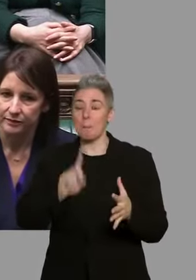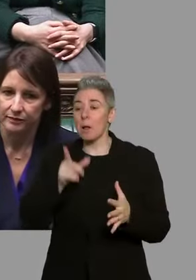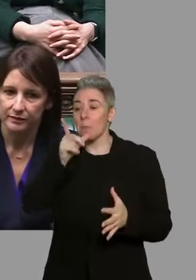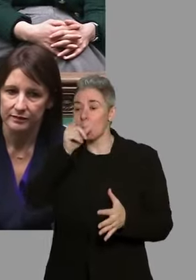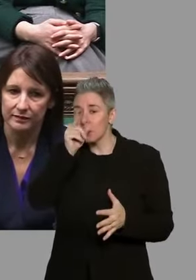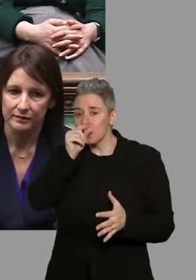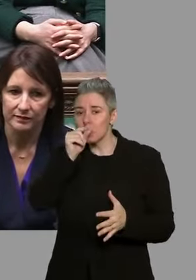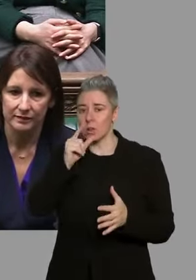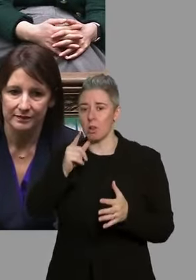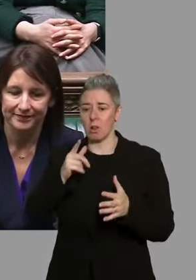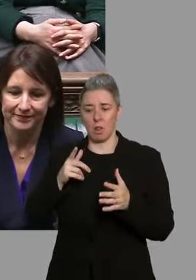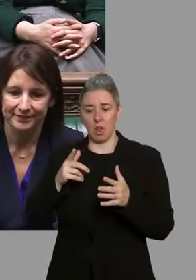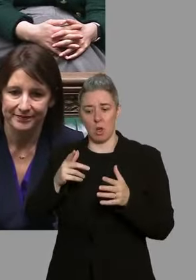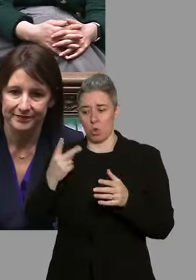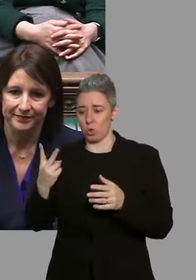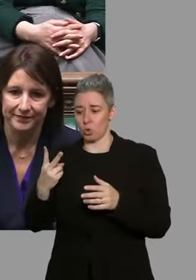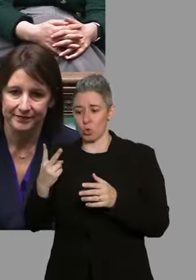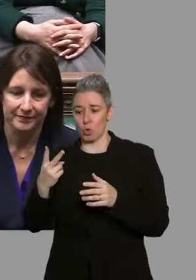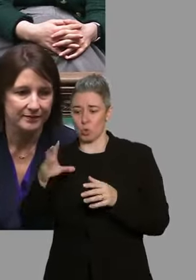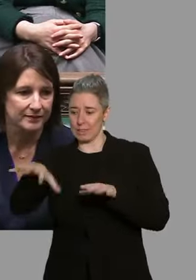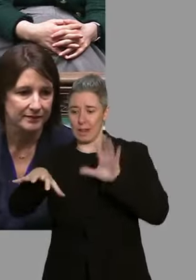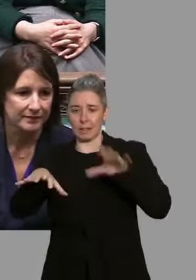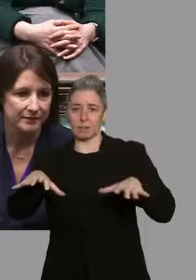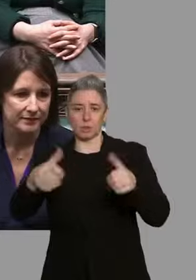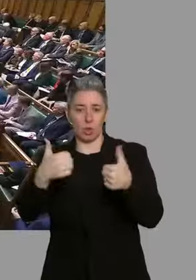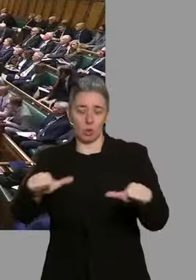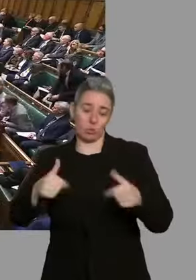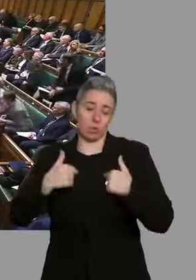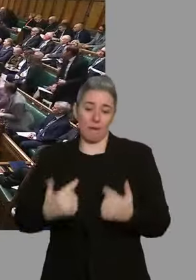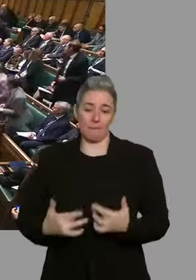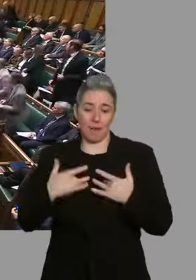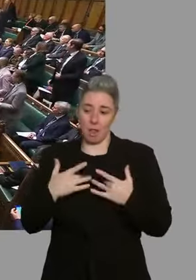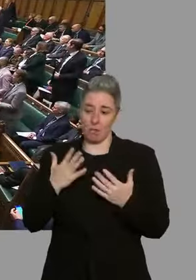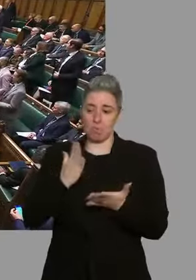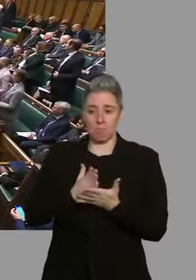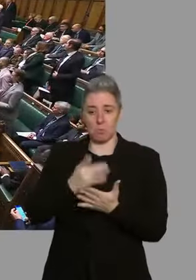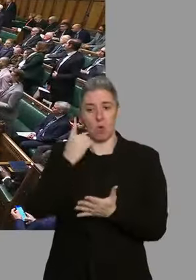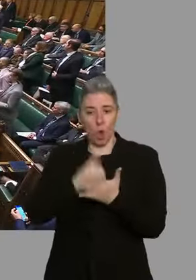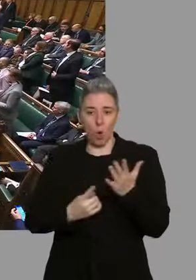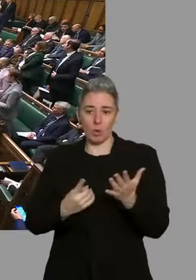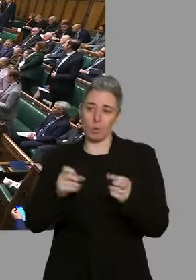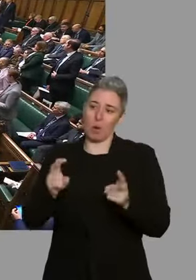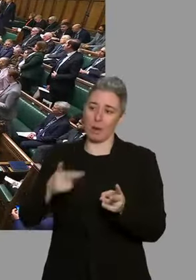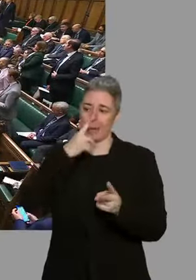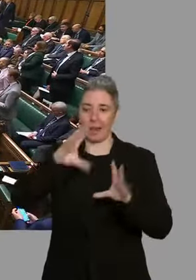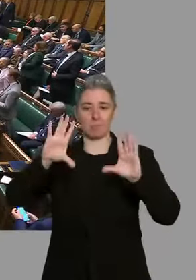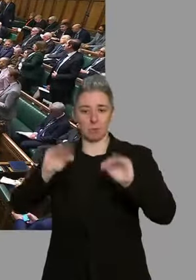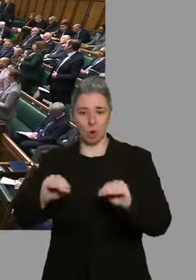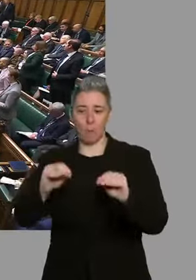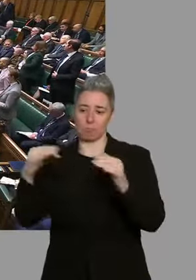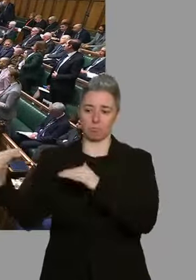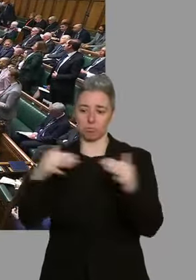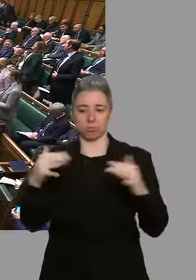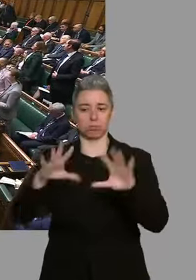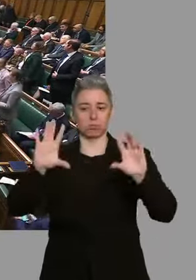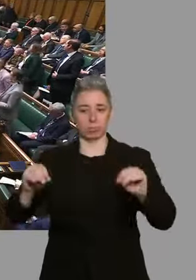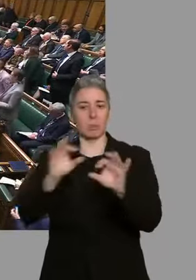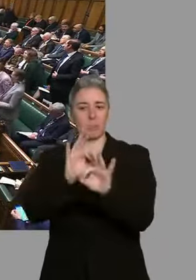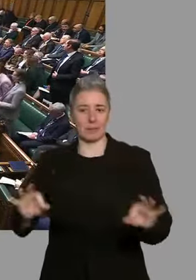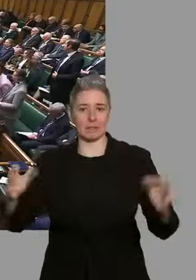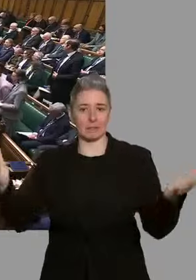is the only peaceful way to resolve this ongoing conflict. Katrina Murray. Thank you, Mr. Speaker.